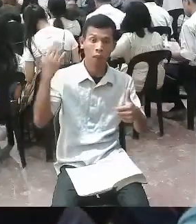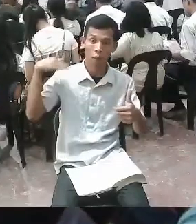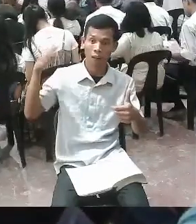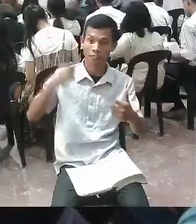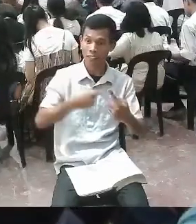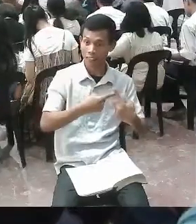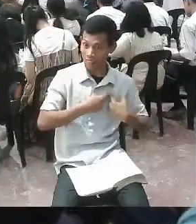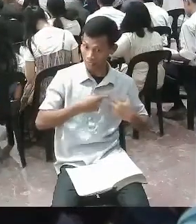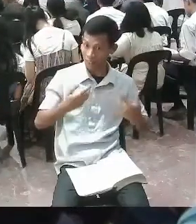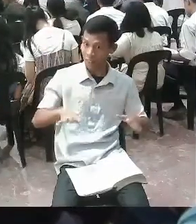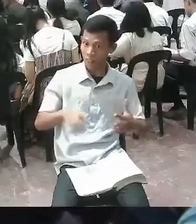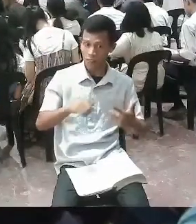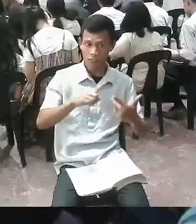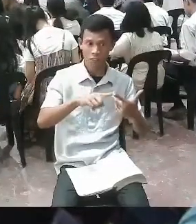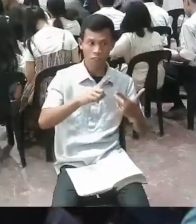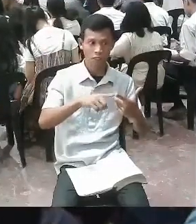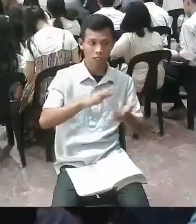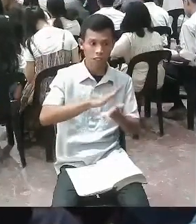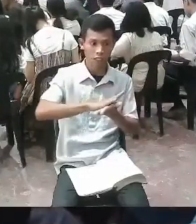Sanctification is happening now.